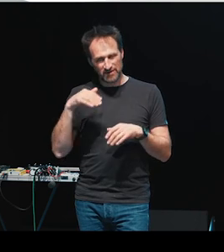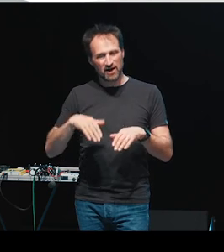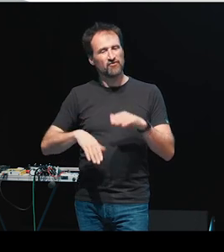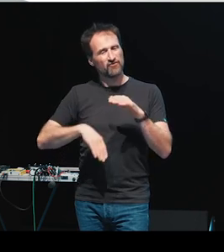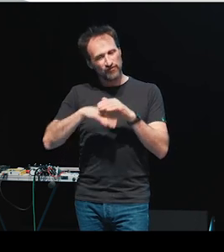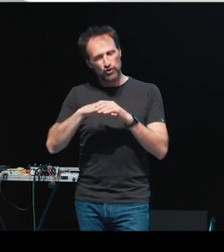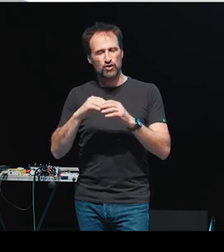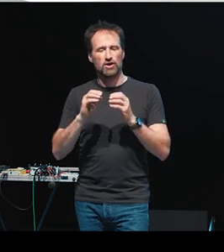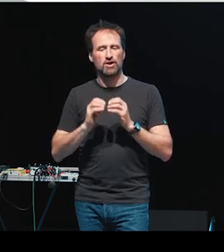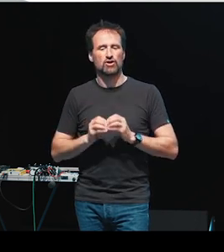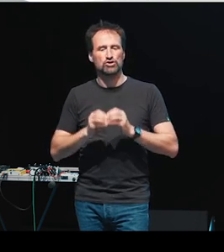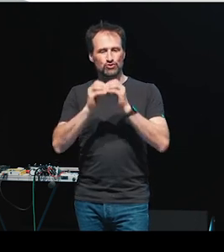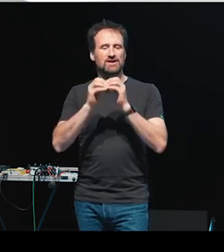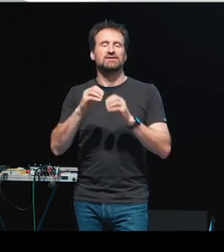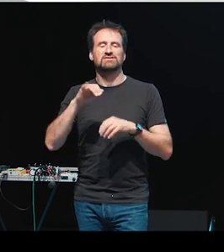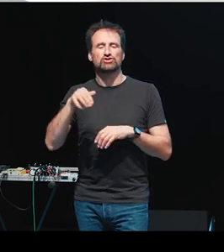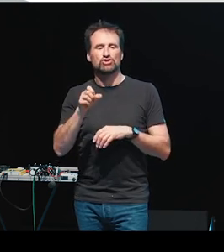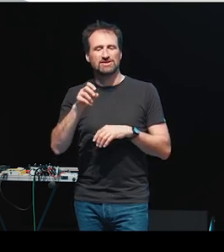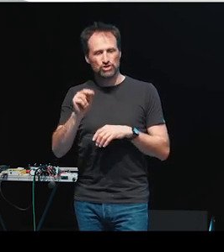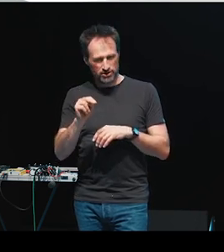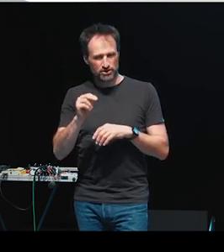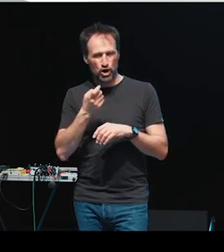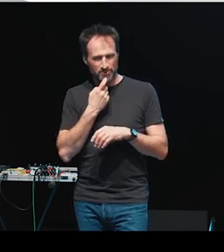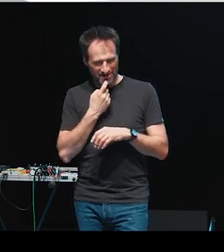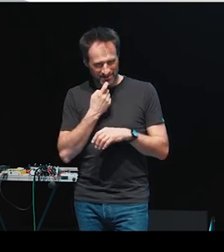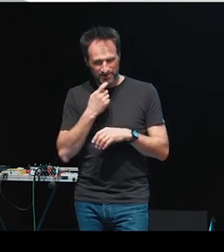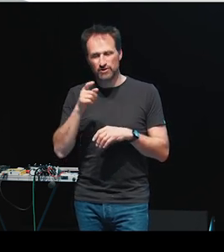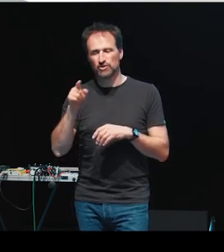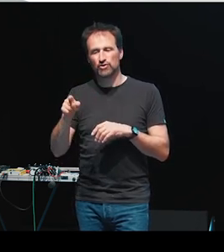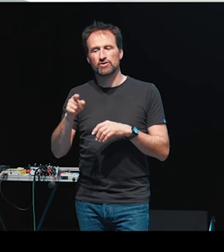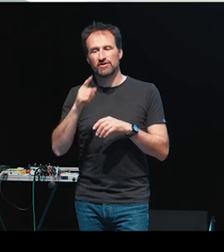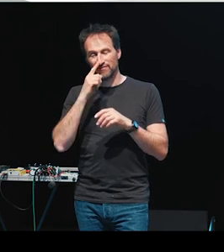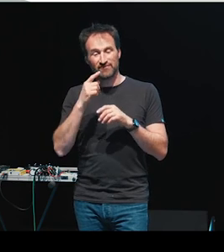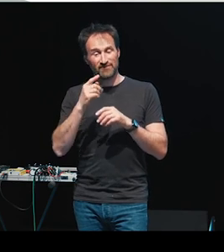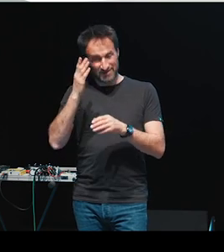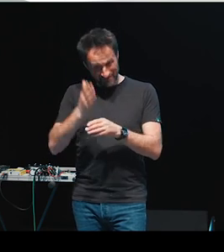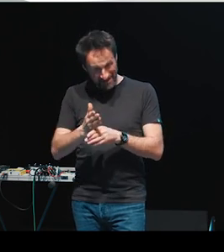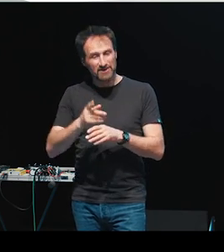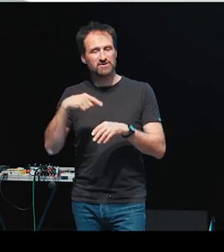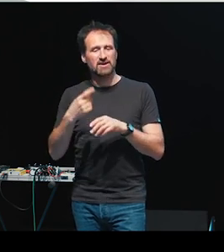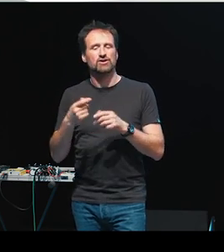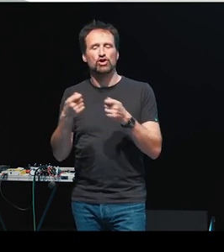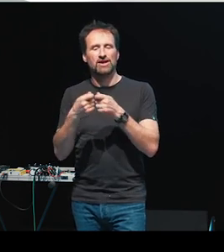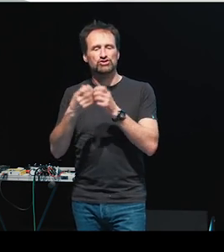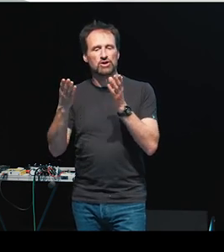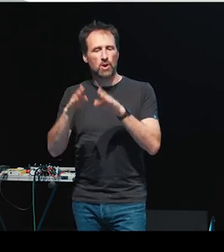object. And it'll call onComplete after the next network connection's closed, meaning that we received all the patches.